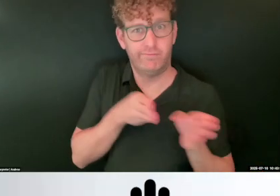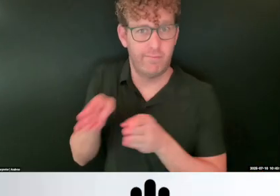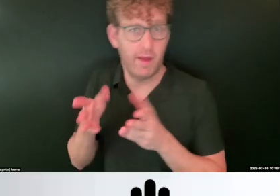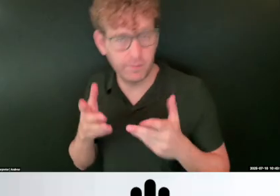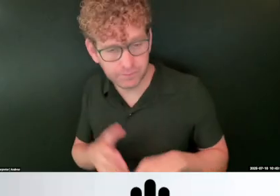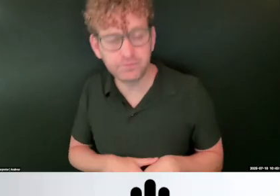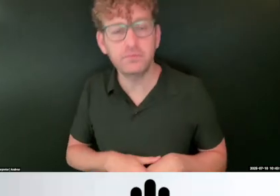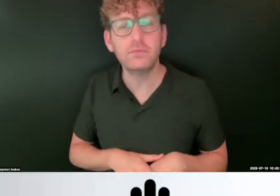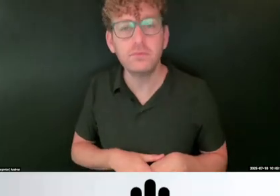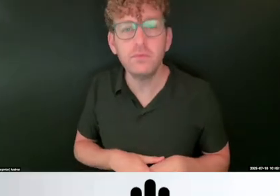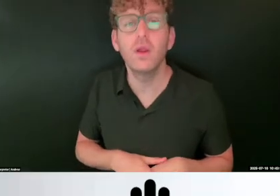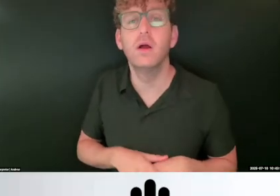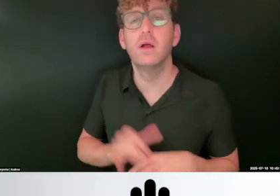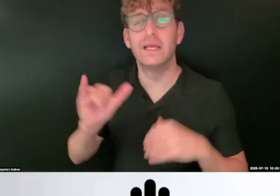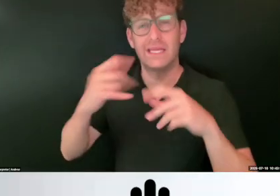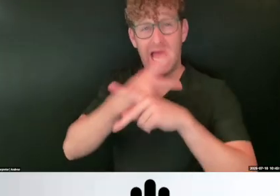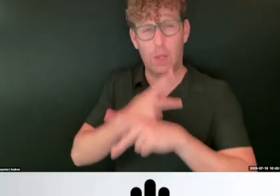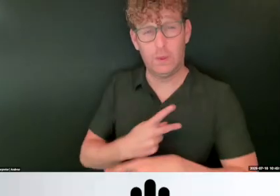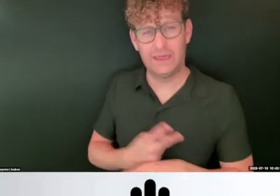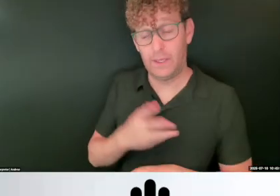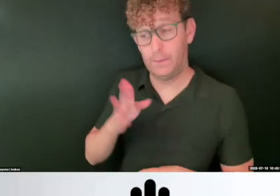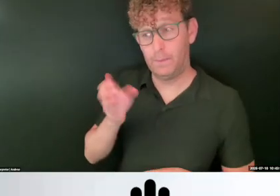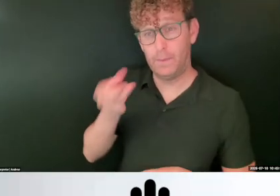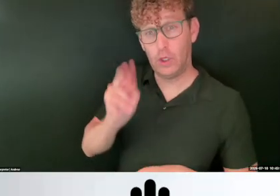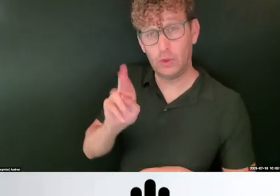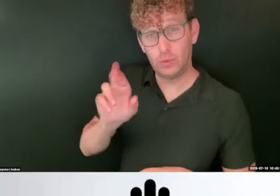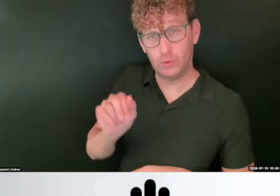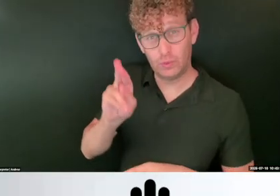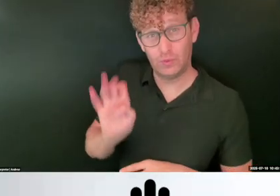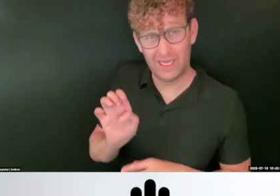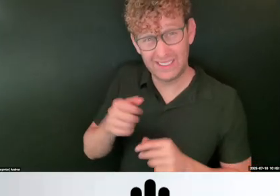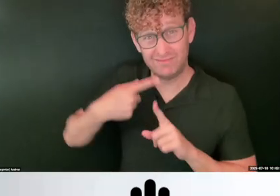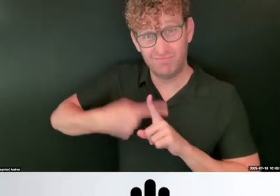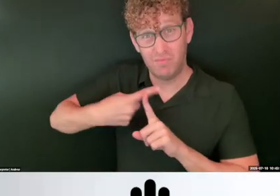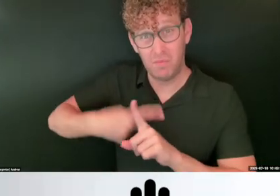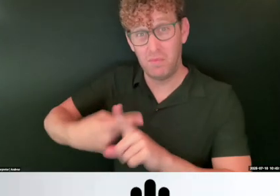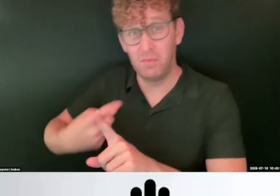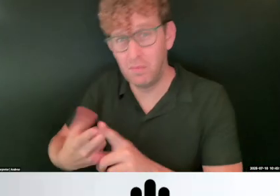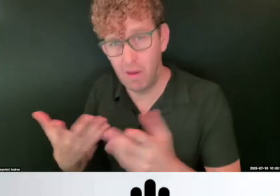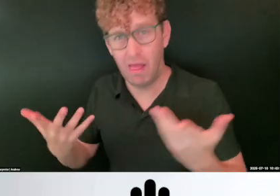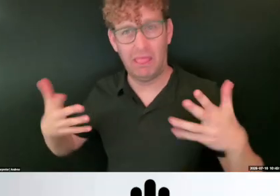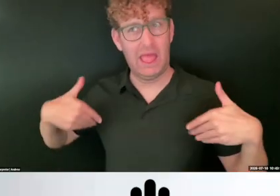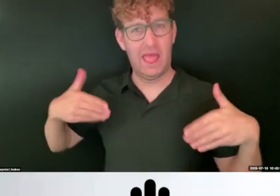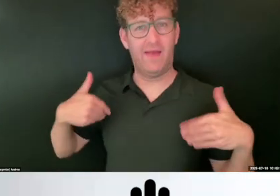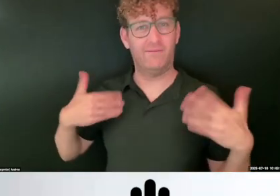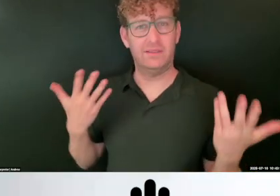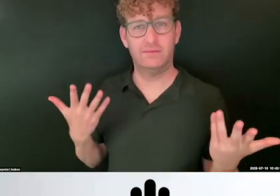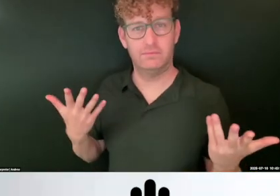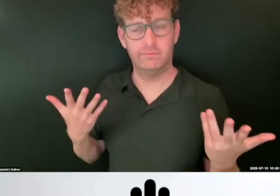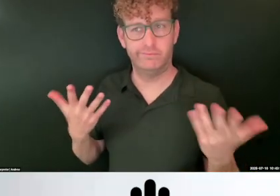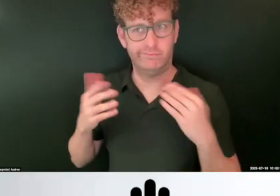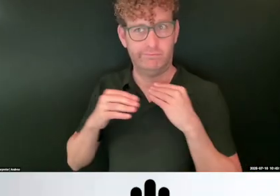per month, at this point, because we have not yet reached that steady state of having folks, and this is where I